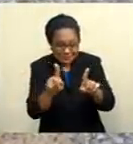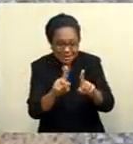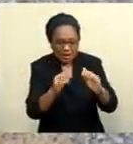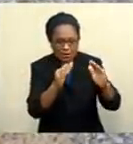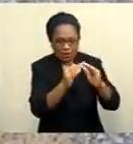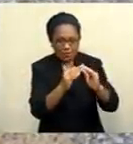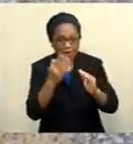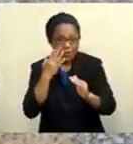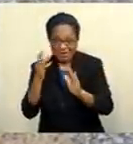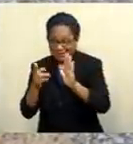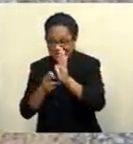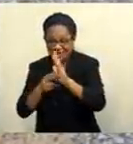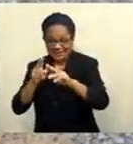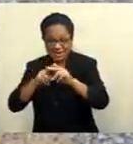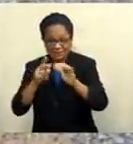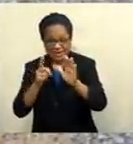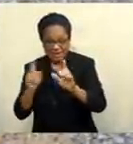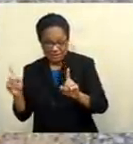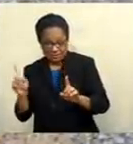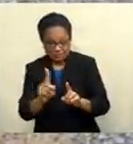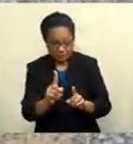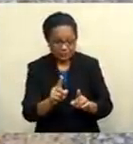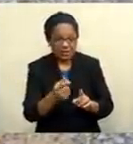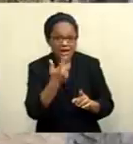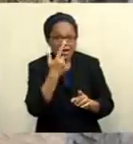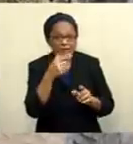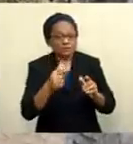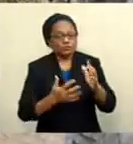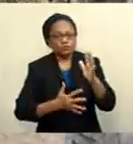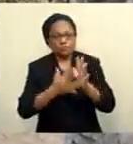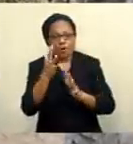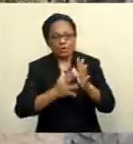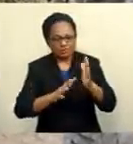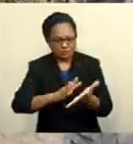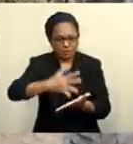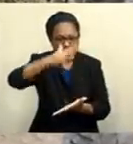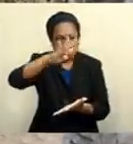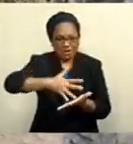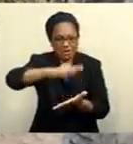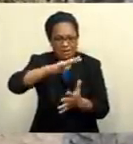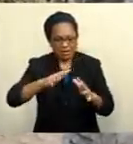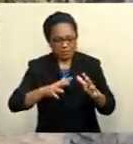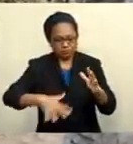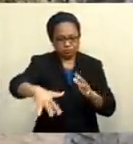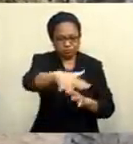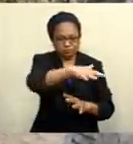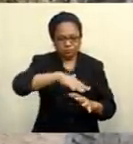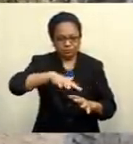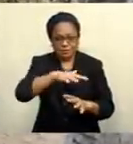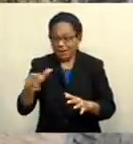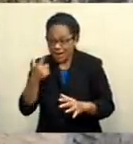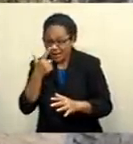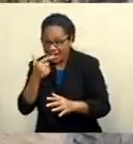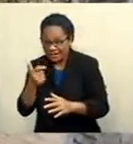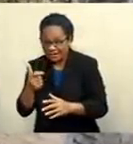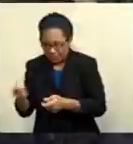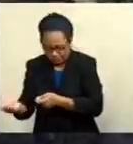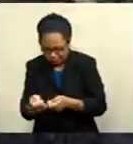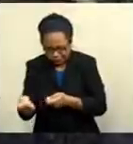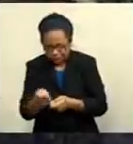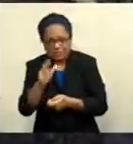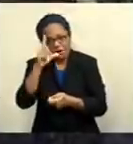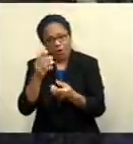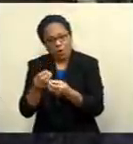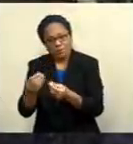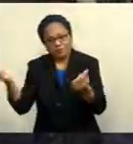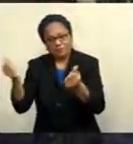the scene, the wooden house was engulfed in smoke. They managed to extinguish the fire that had just reached the flooring of the back of